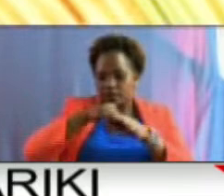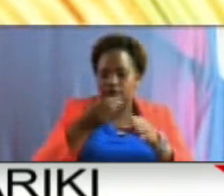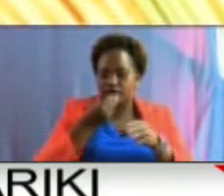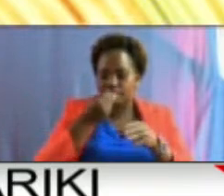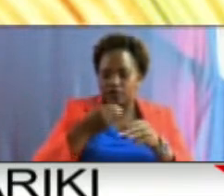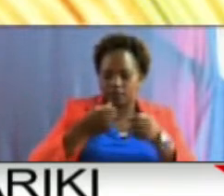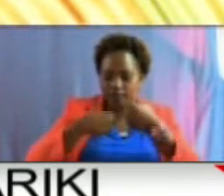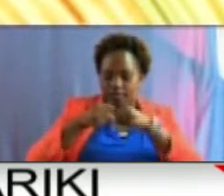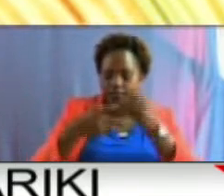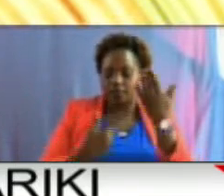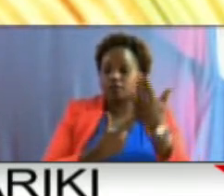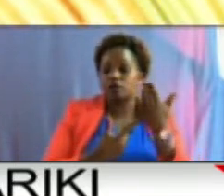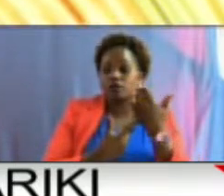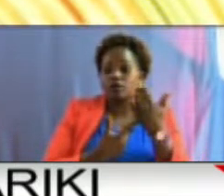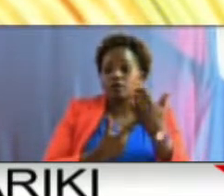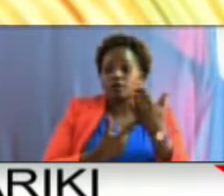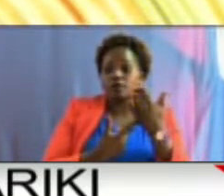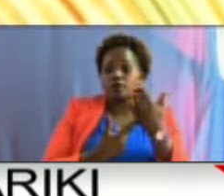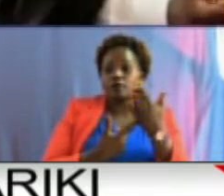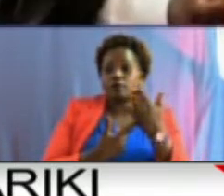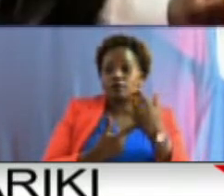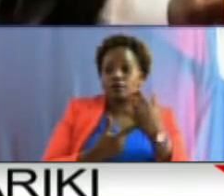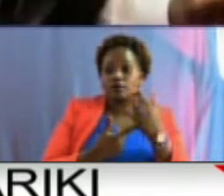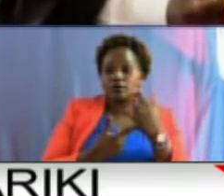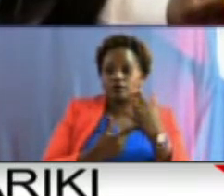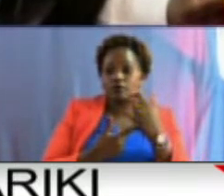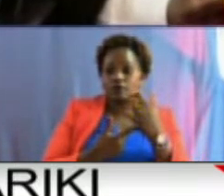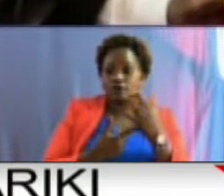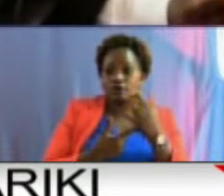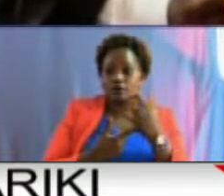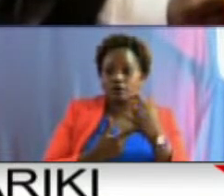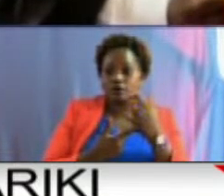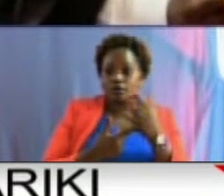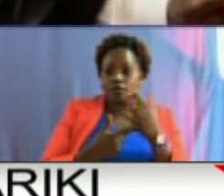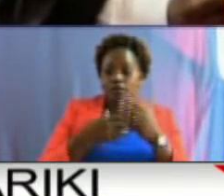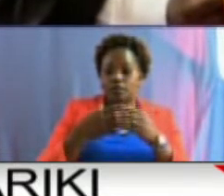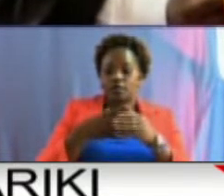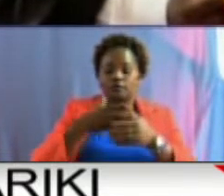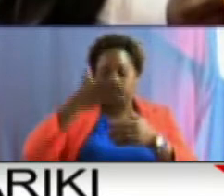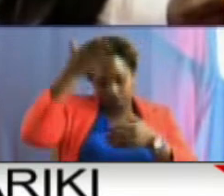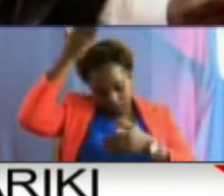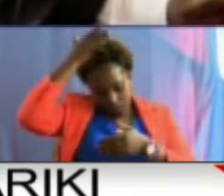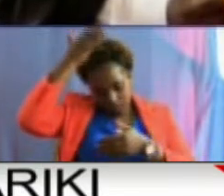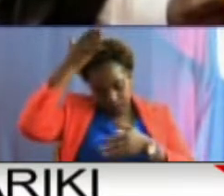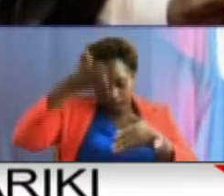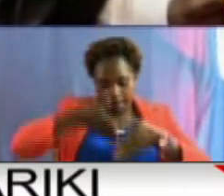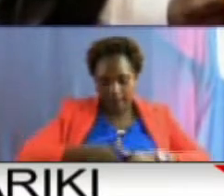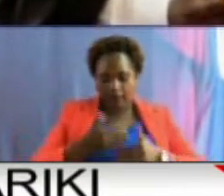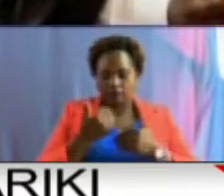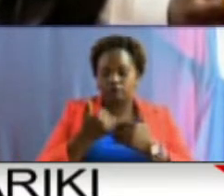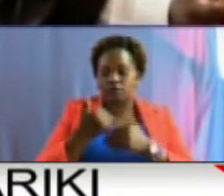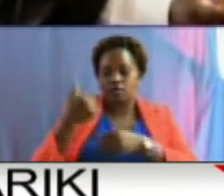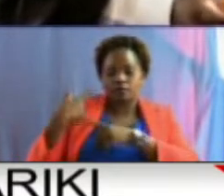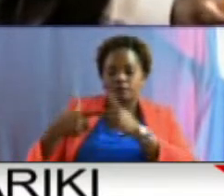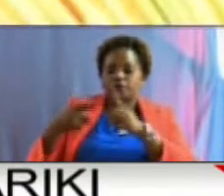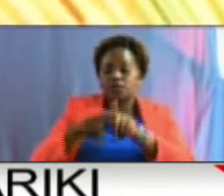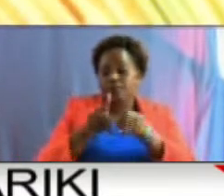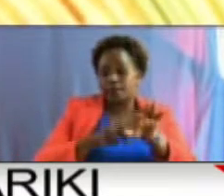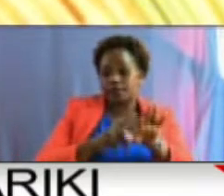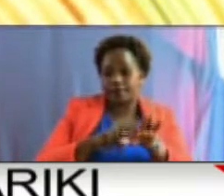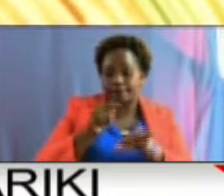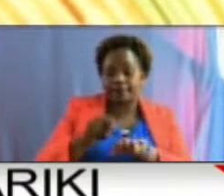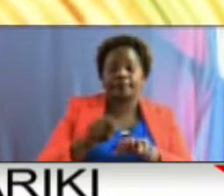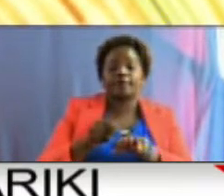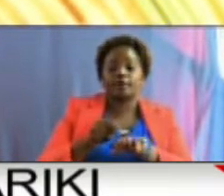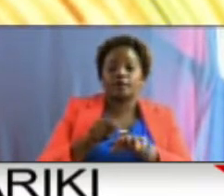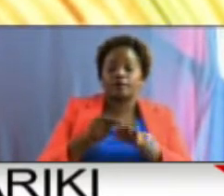and Technology, and Bachelor of Science in Nursing and Midwifery. In support of the government strategy to train